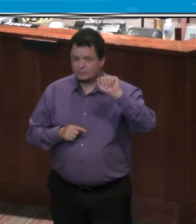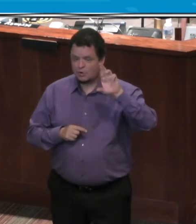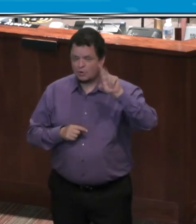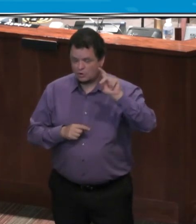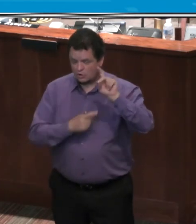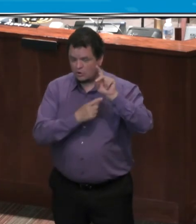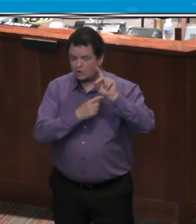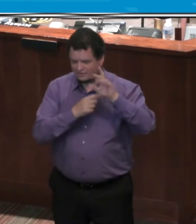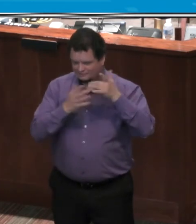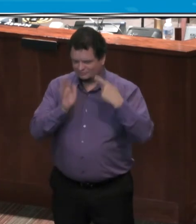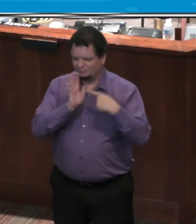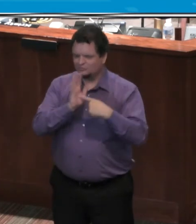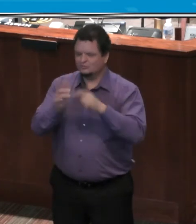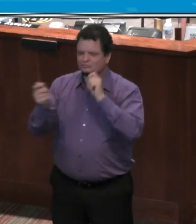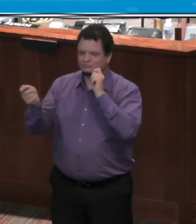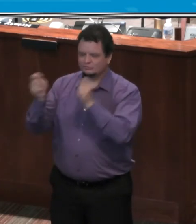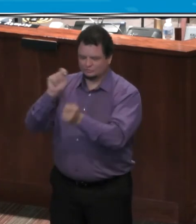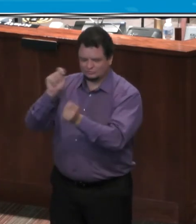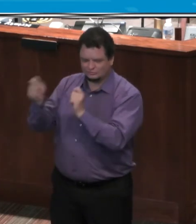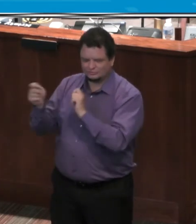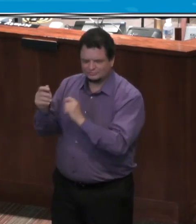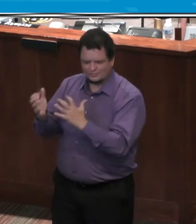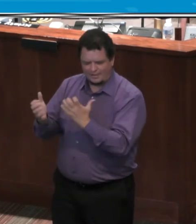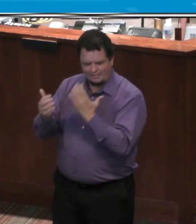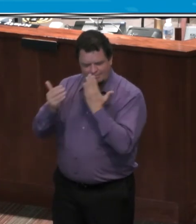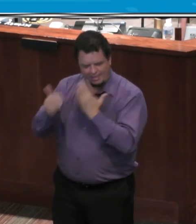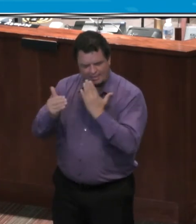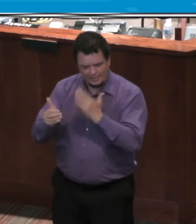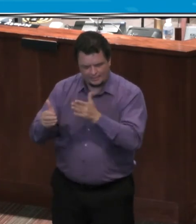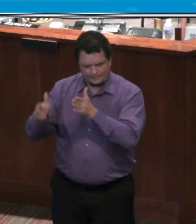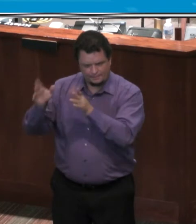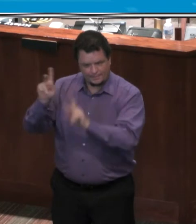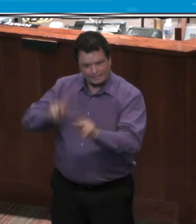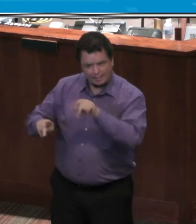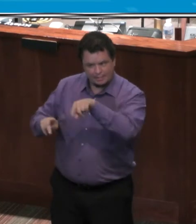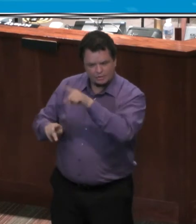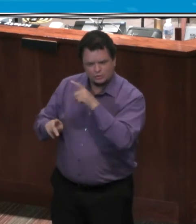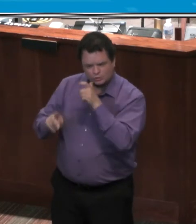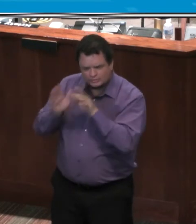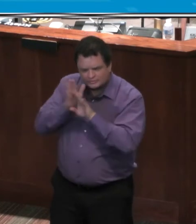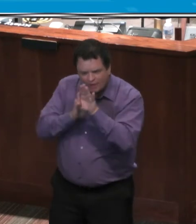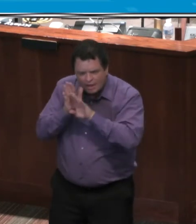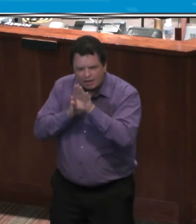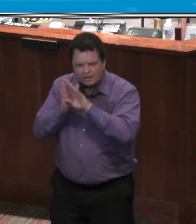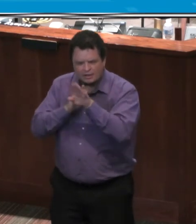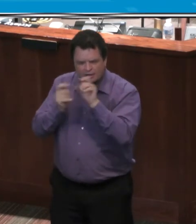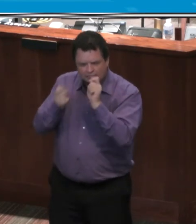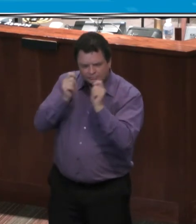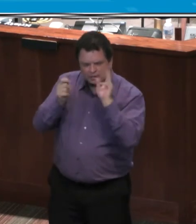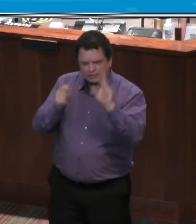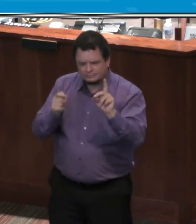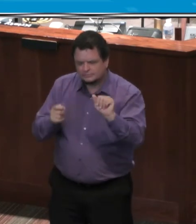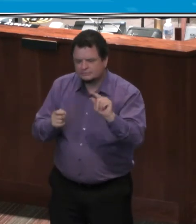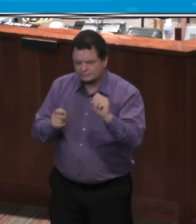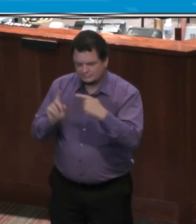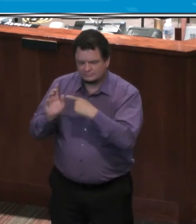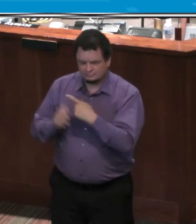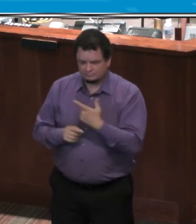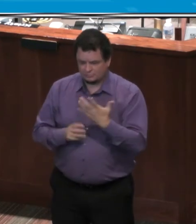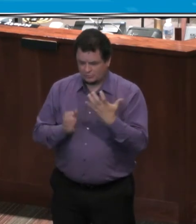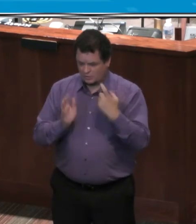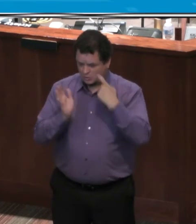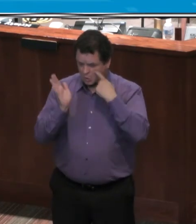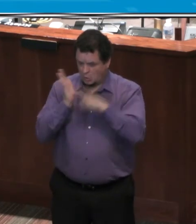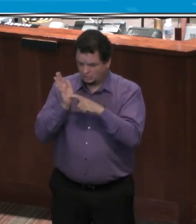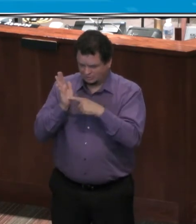disease, to help make this product possible. I think I'll just start with the first page and talk about some of the changes that we've made to the page. The